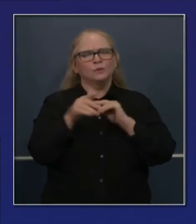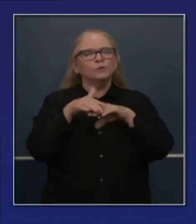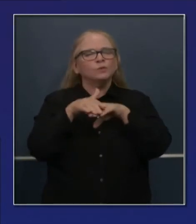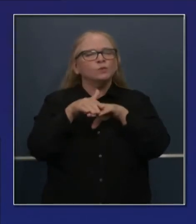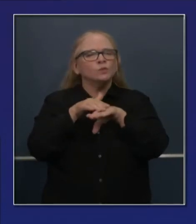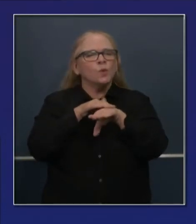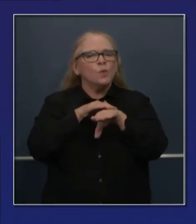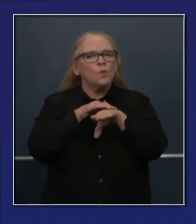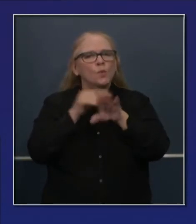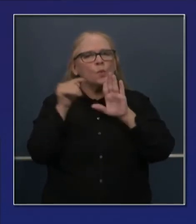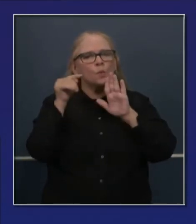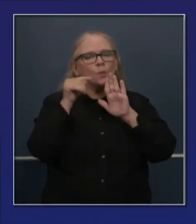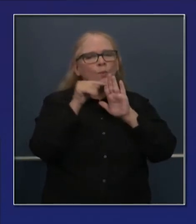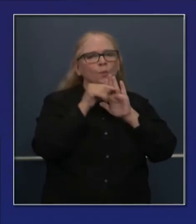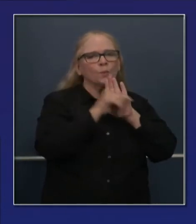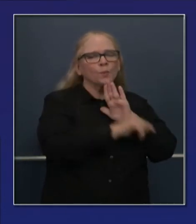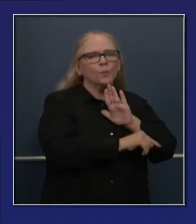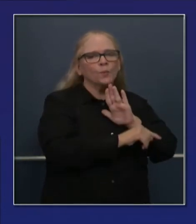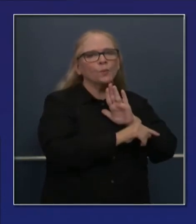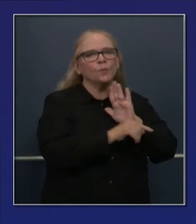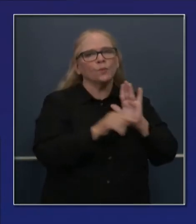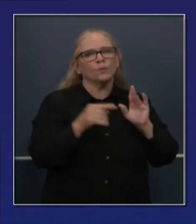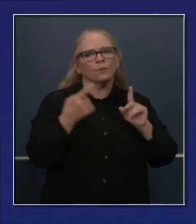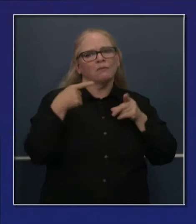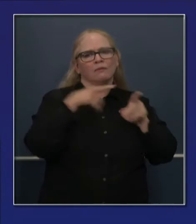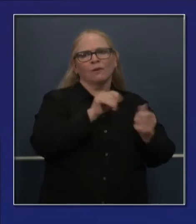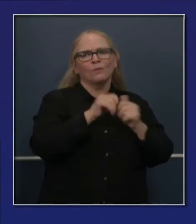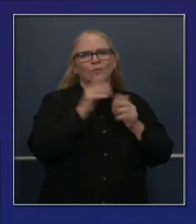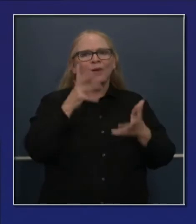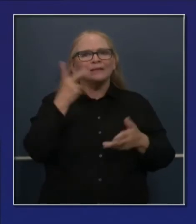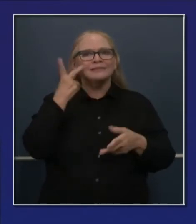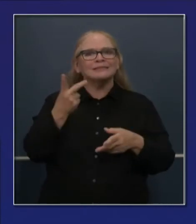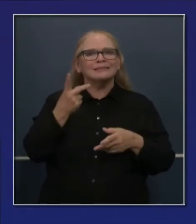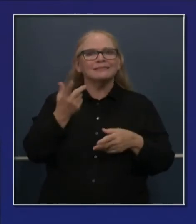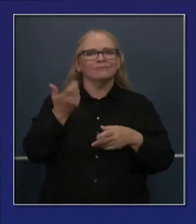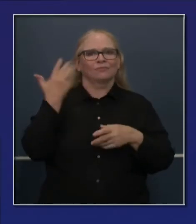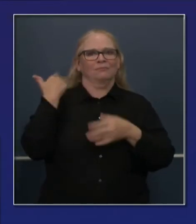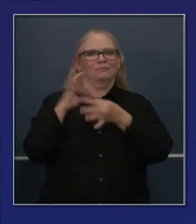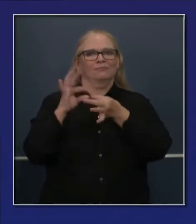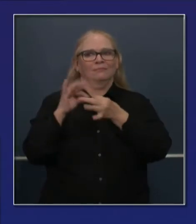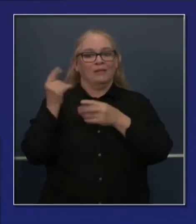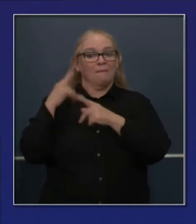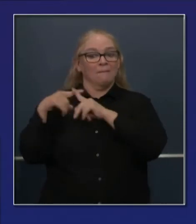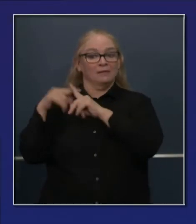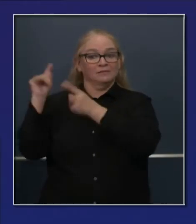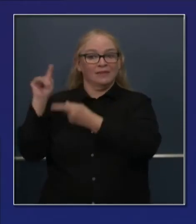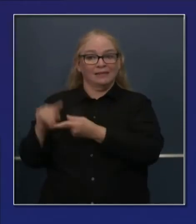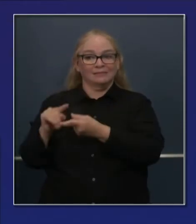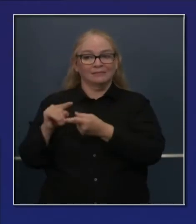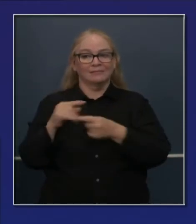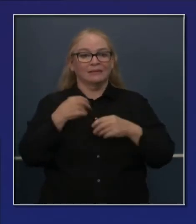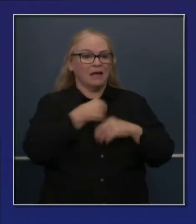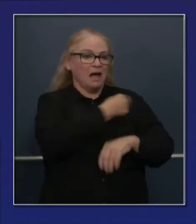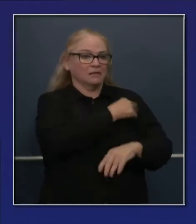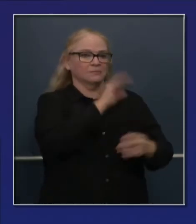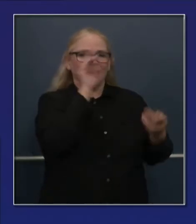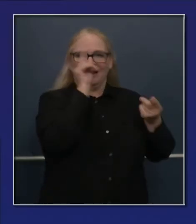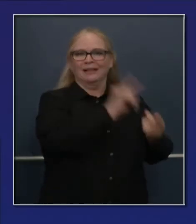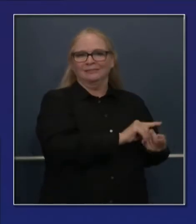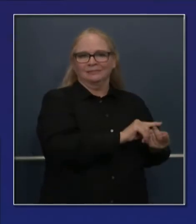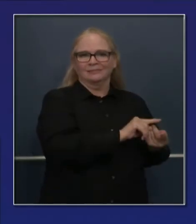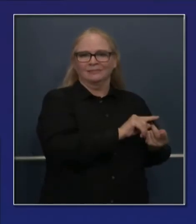also connects the expectation that we'll see hospitalizations to continue to decline. The good news is they have